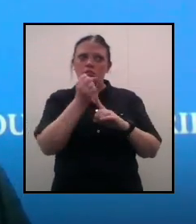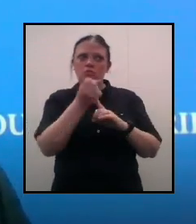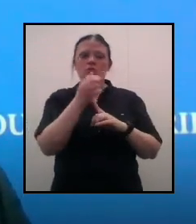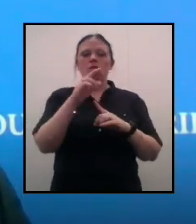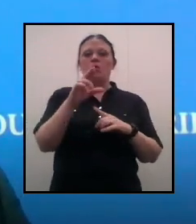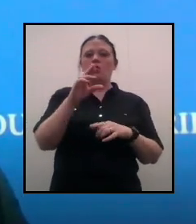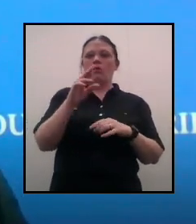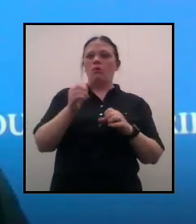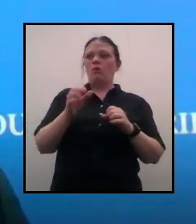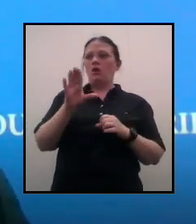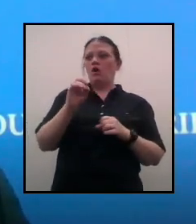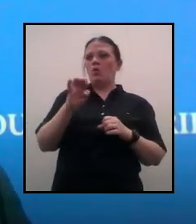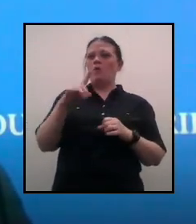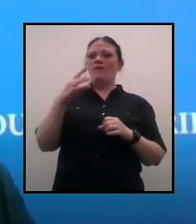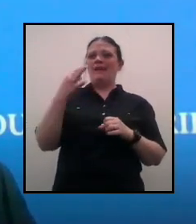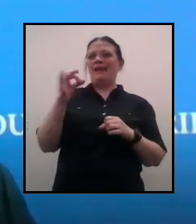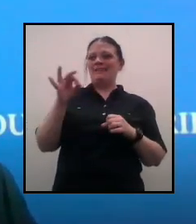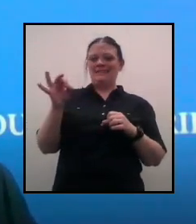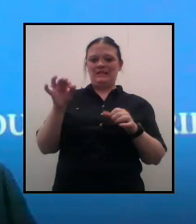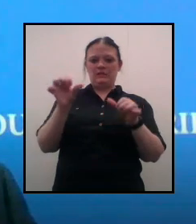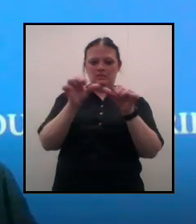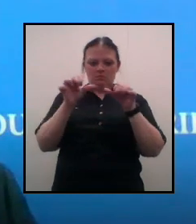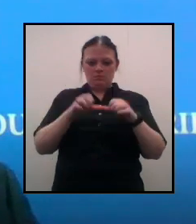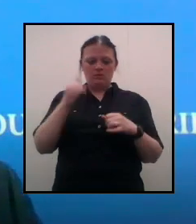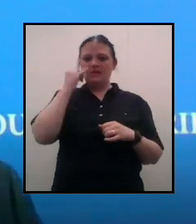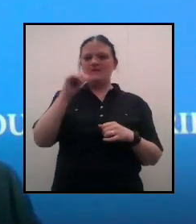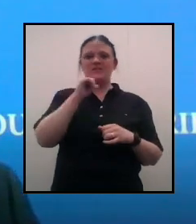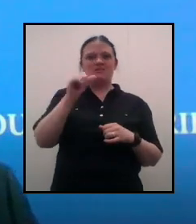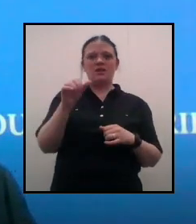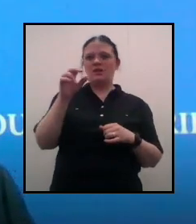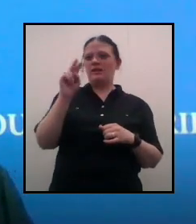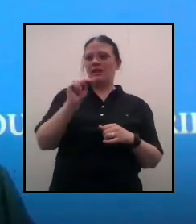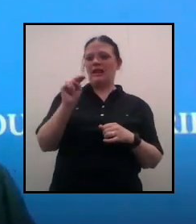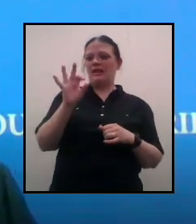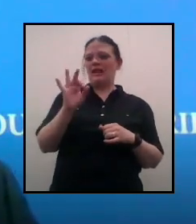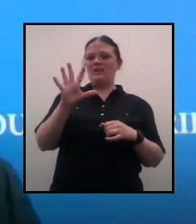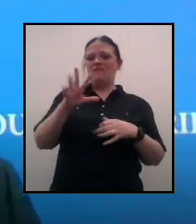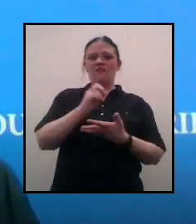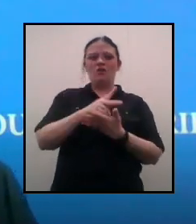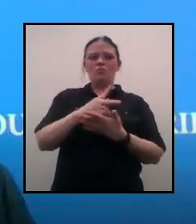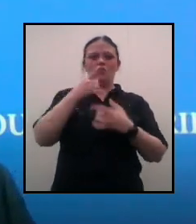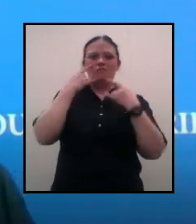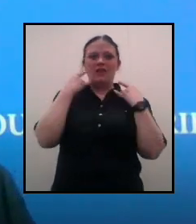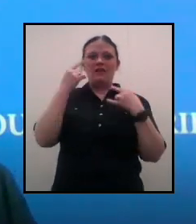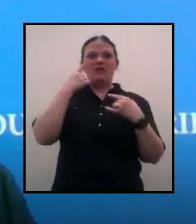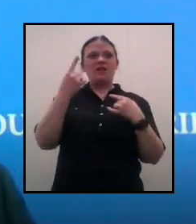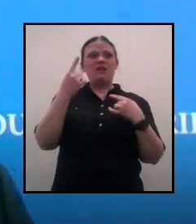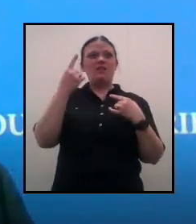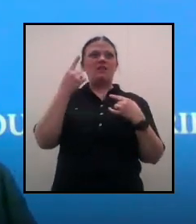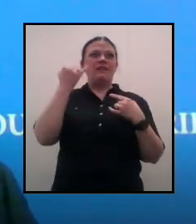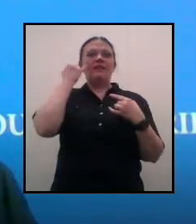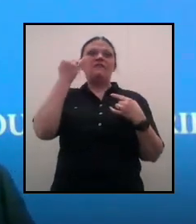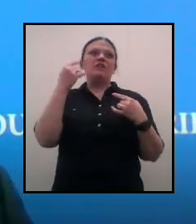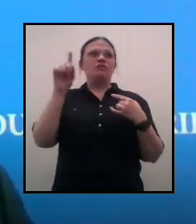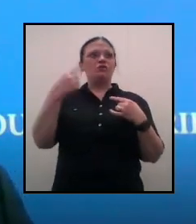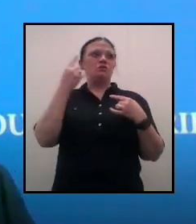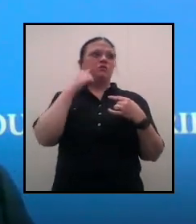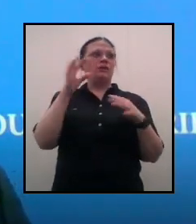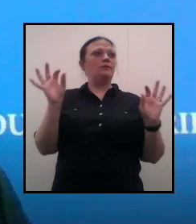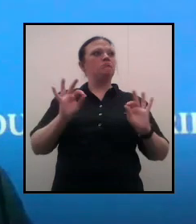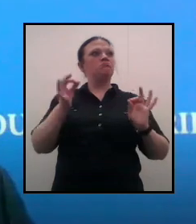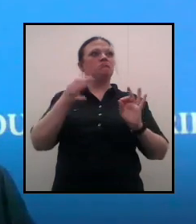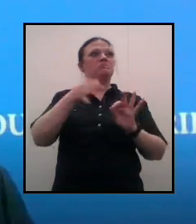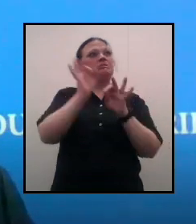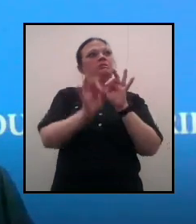a COVID-19 ward if it's not a N95 NIOSH approved mask. If it's just a procedural mask, those are available in